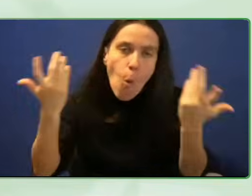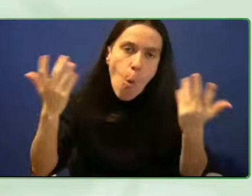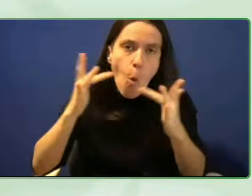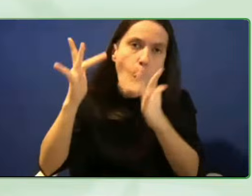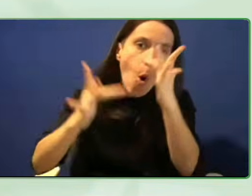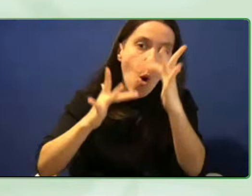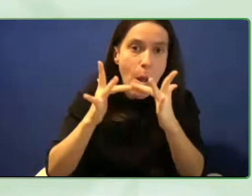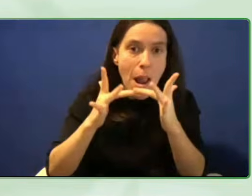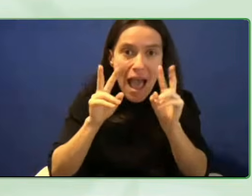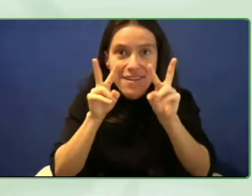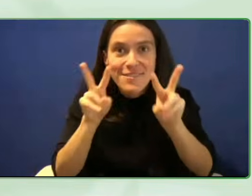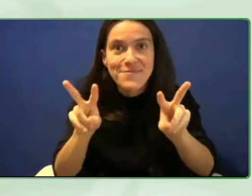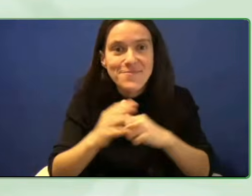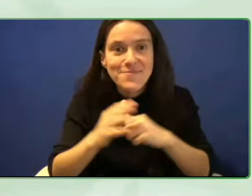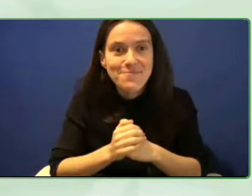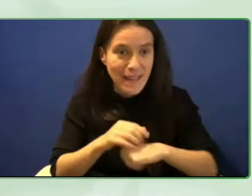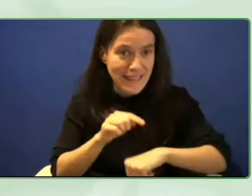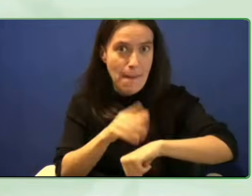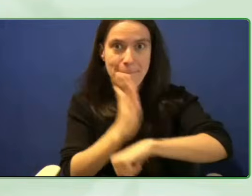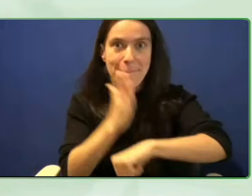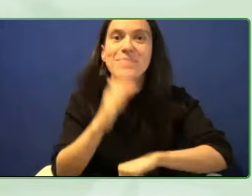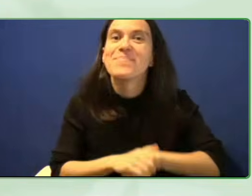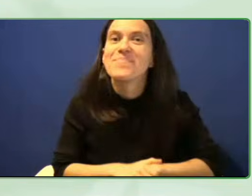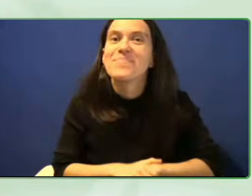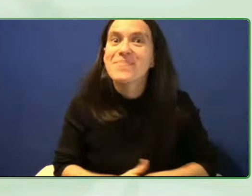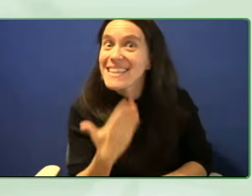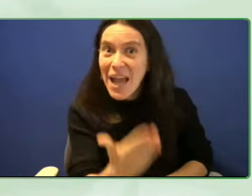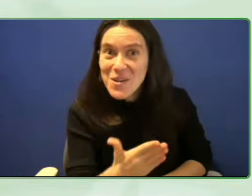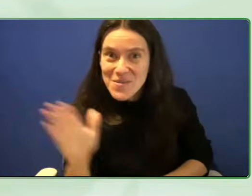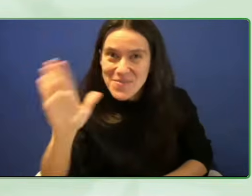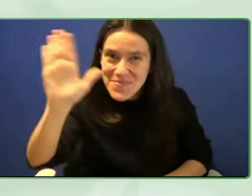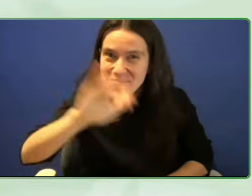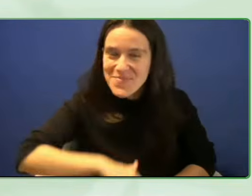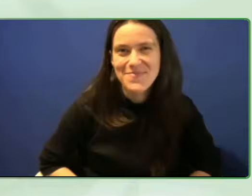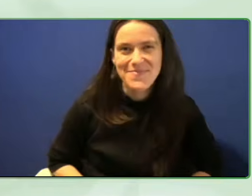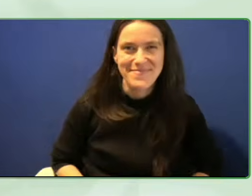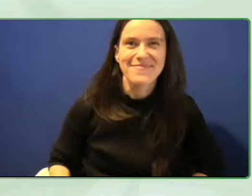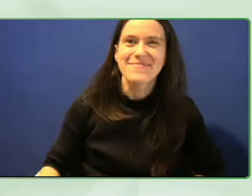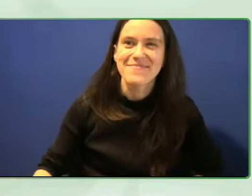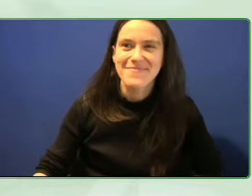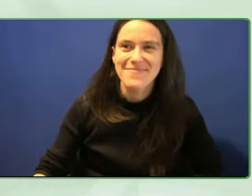signing off on time. Thank you very much. Thank you.